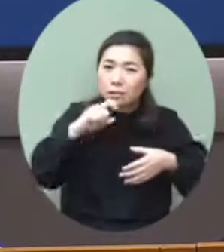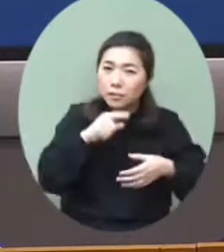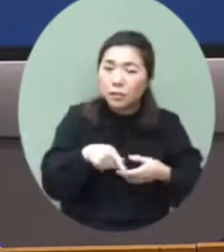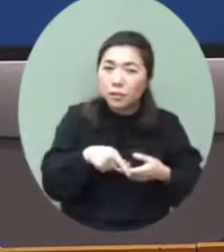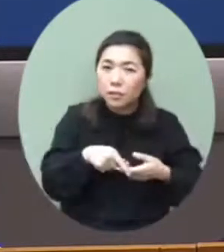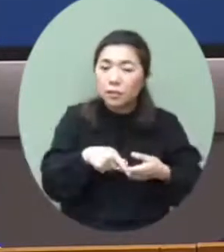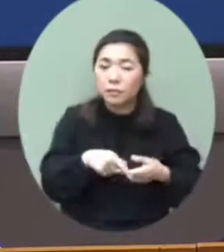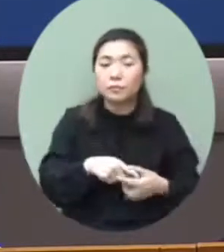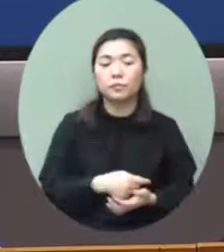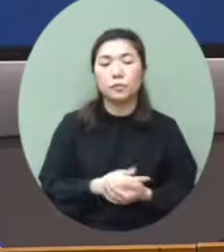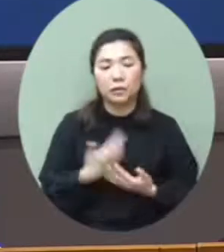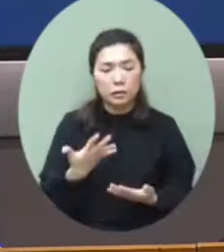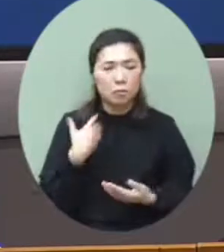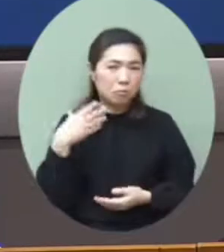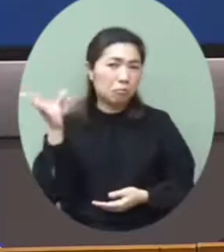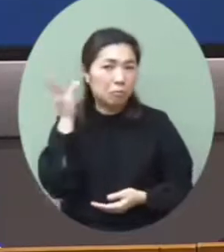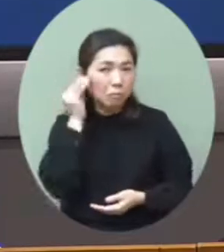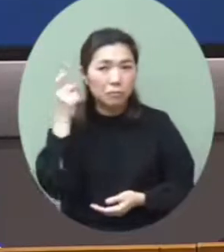beaches